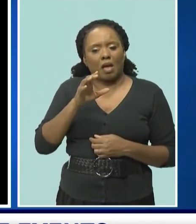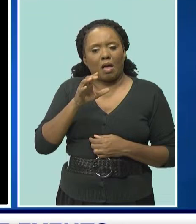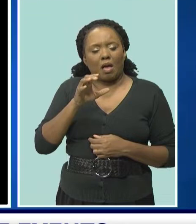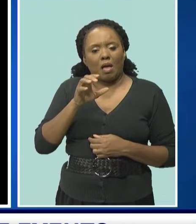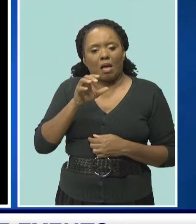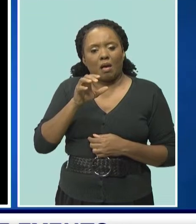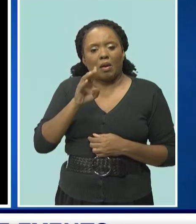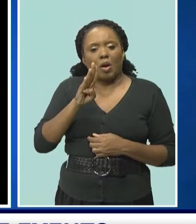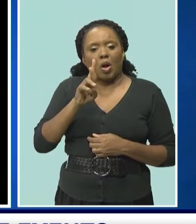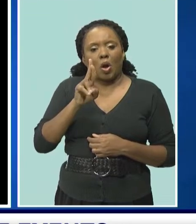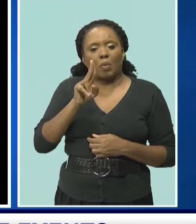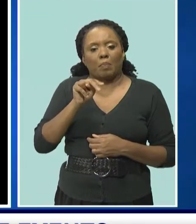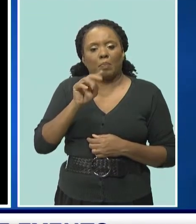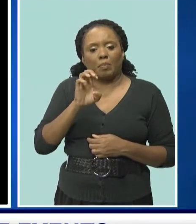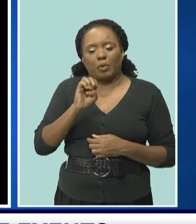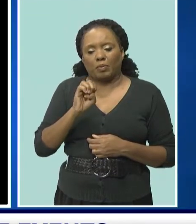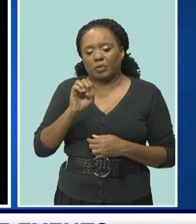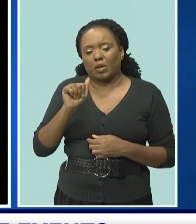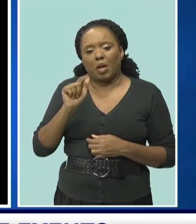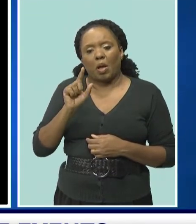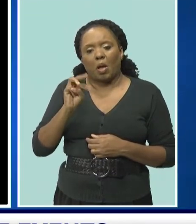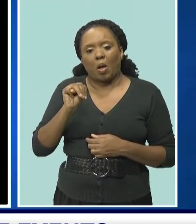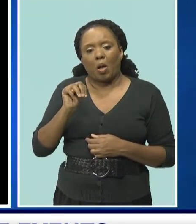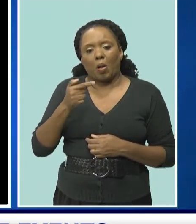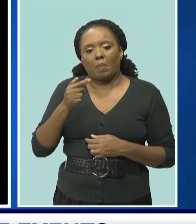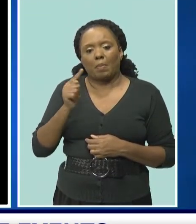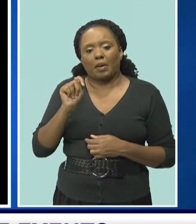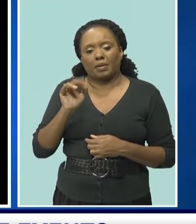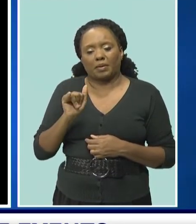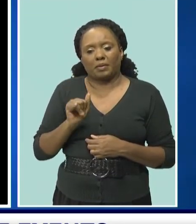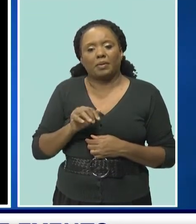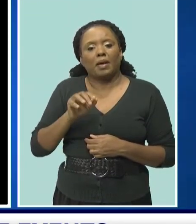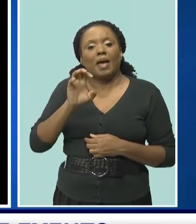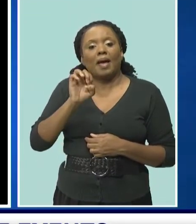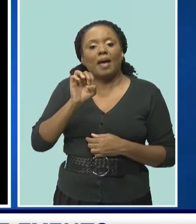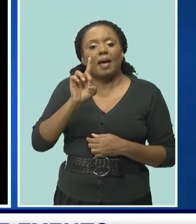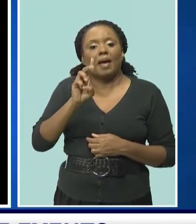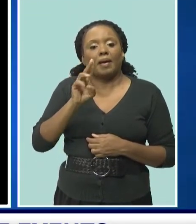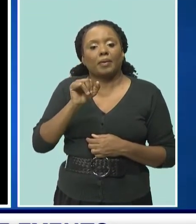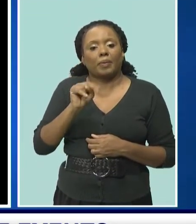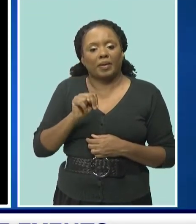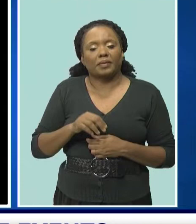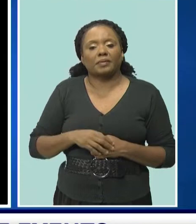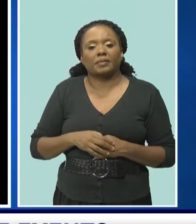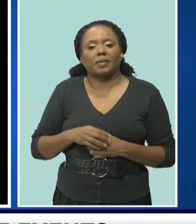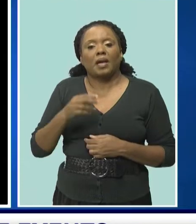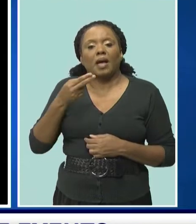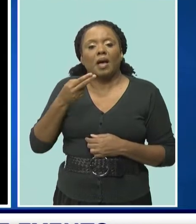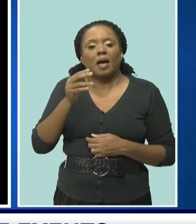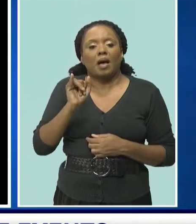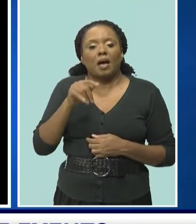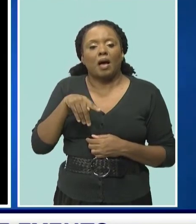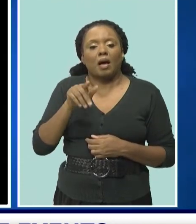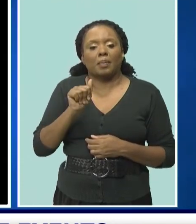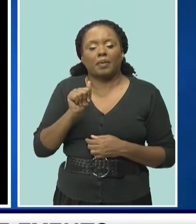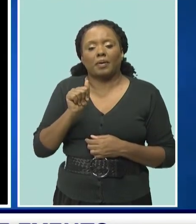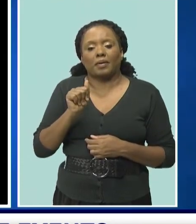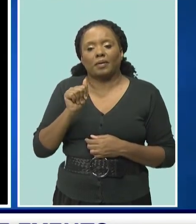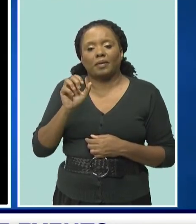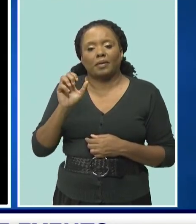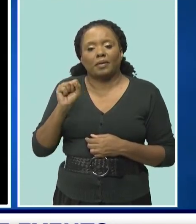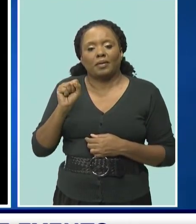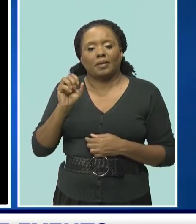Crankstar, Carol George, Edwin Yearwood, Hyper Sounds. We also have some youngsters from NIFCA and the Junior